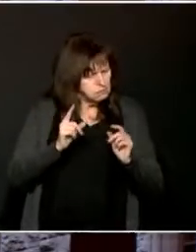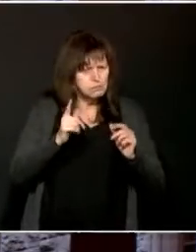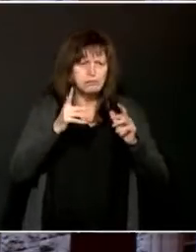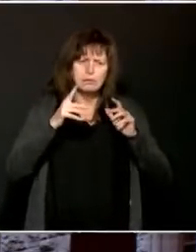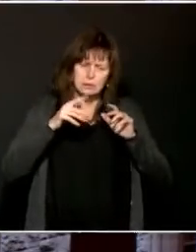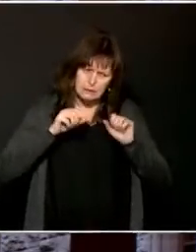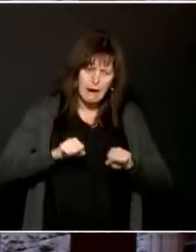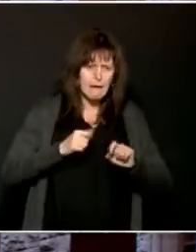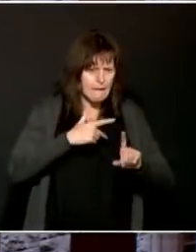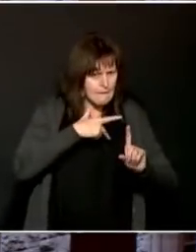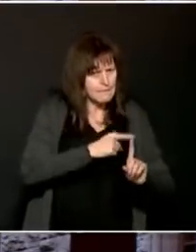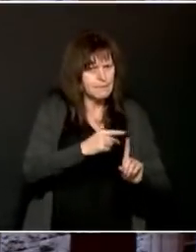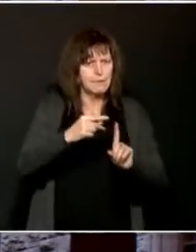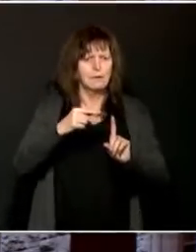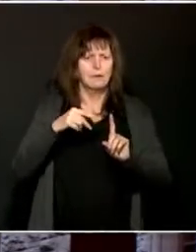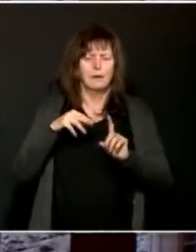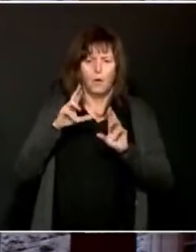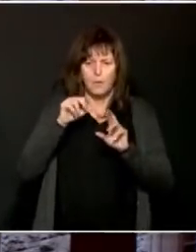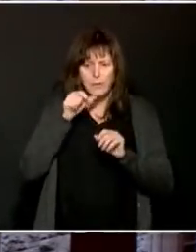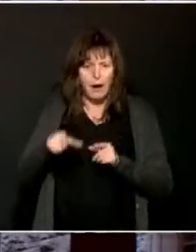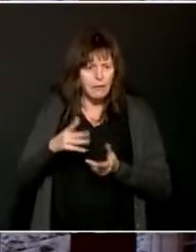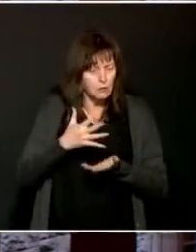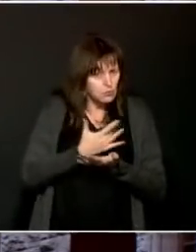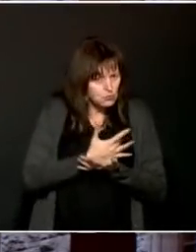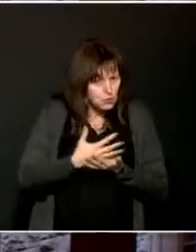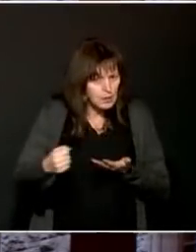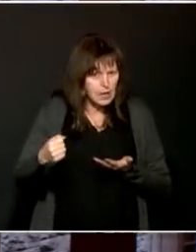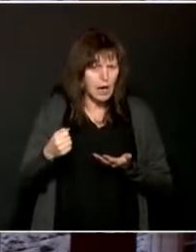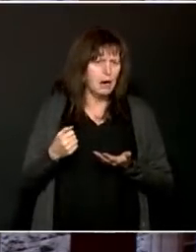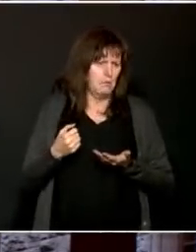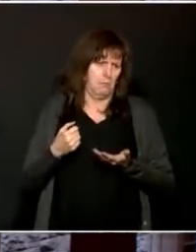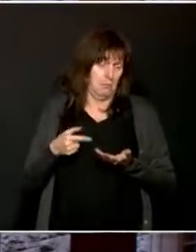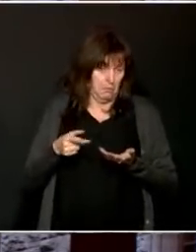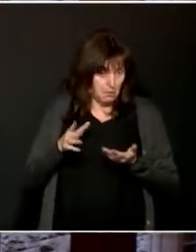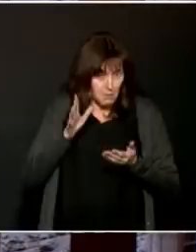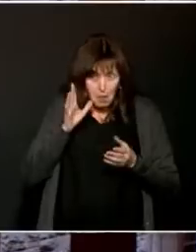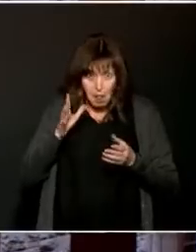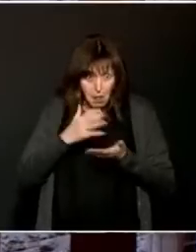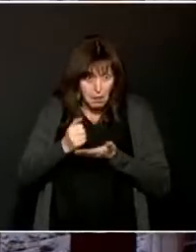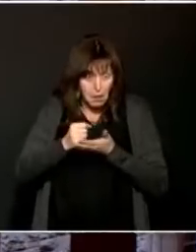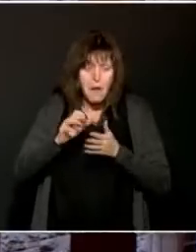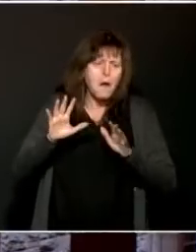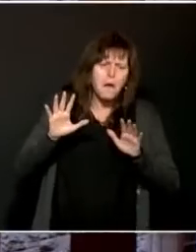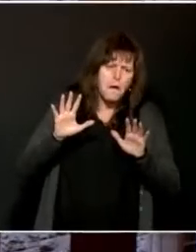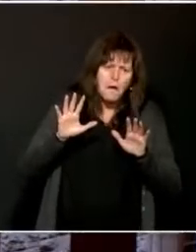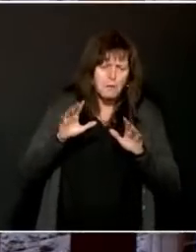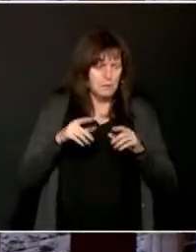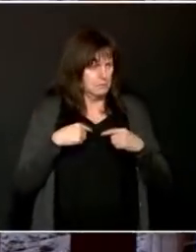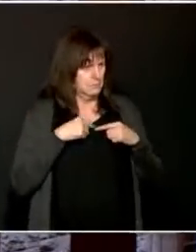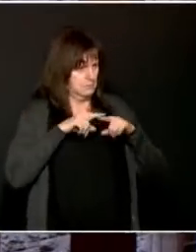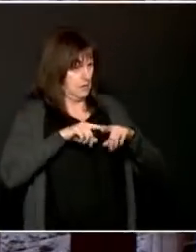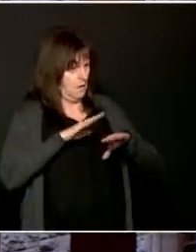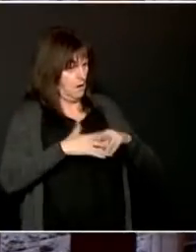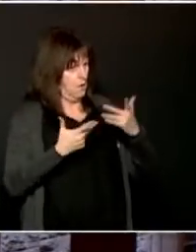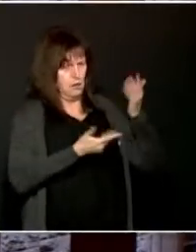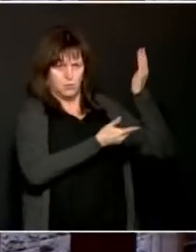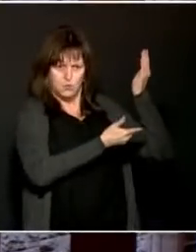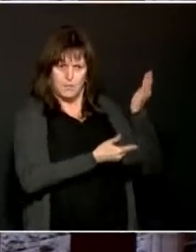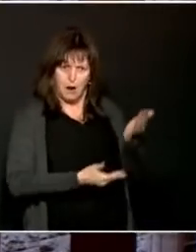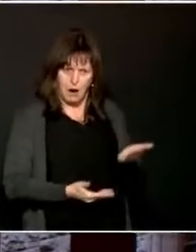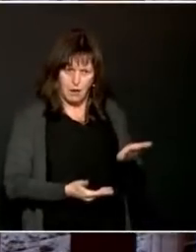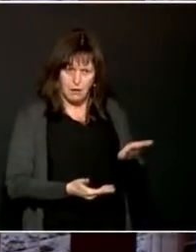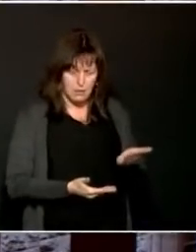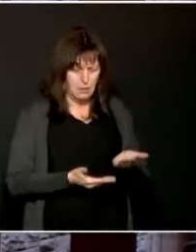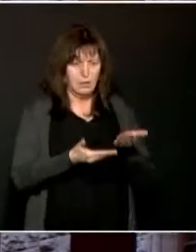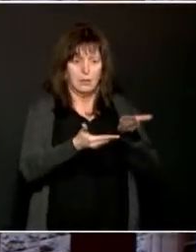change. We hope that doesn't happen very often, and they're trying to manage that supply chain management term in a timely way, and they will